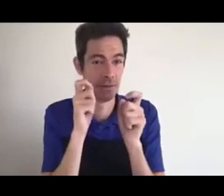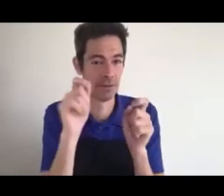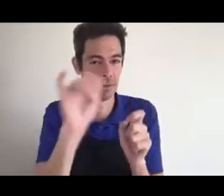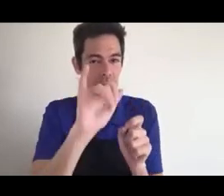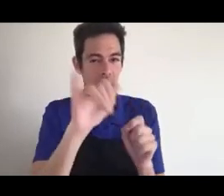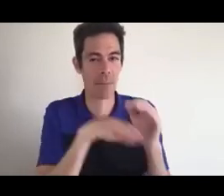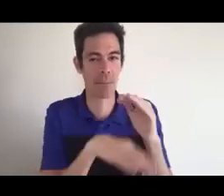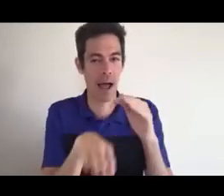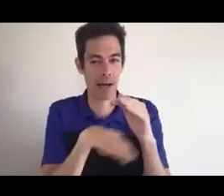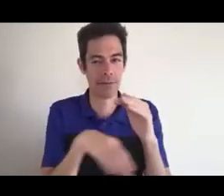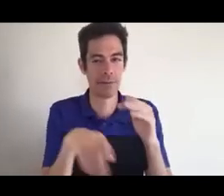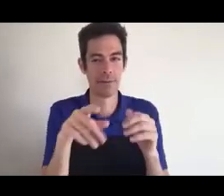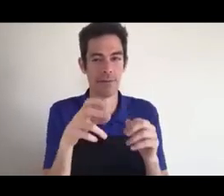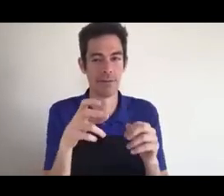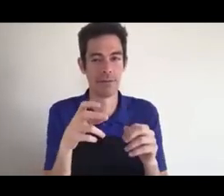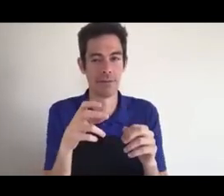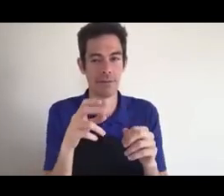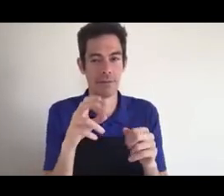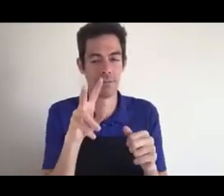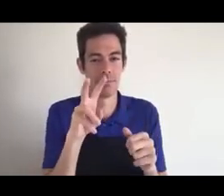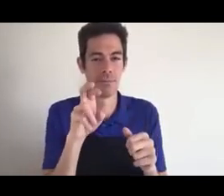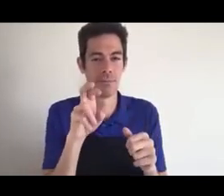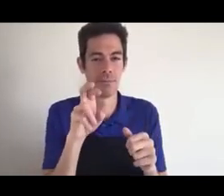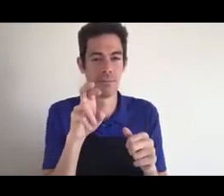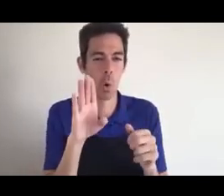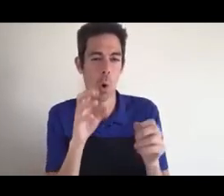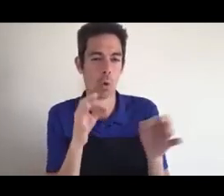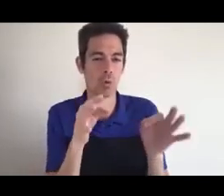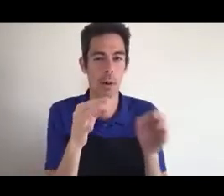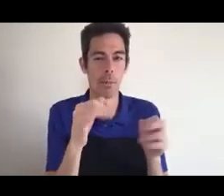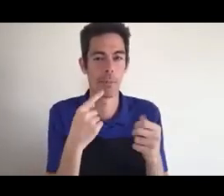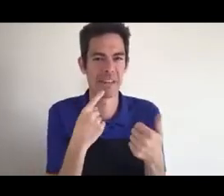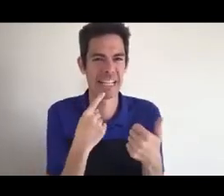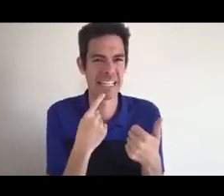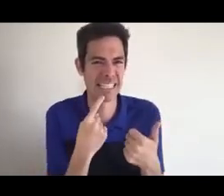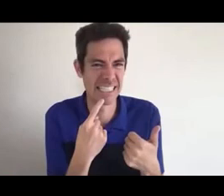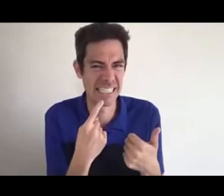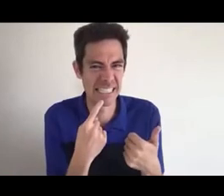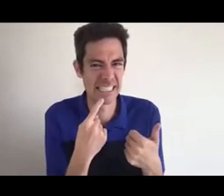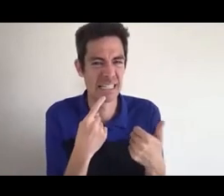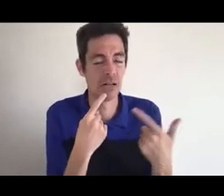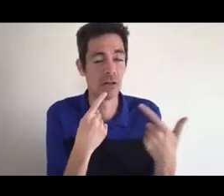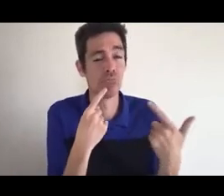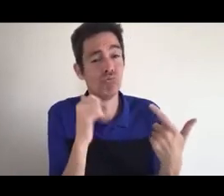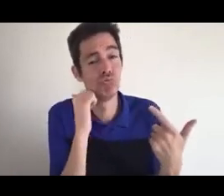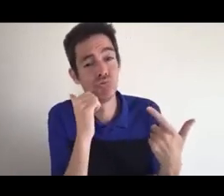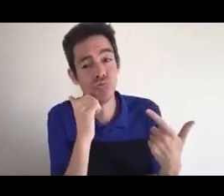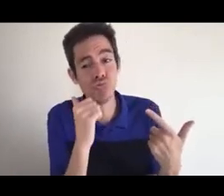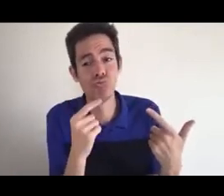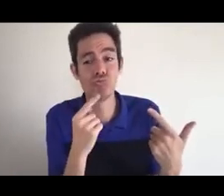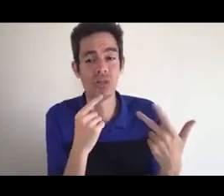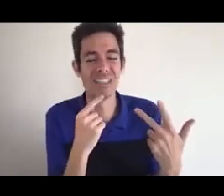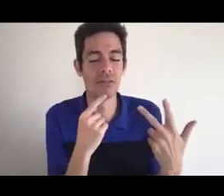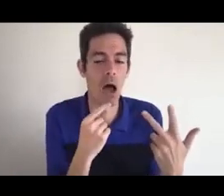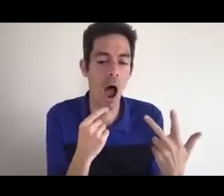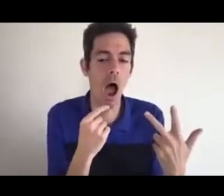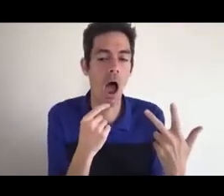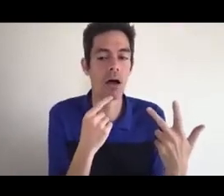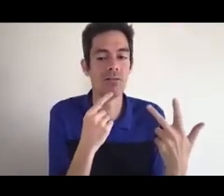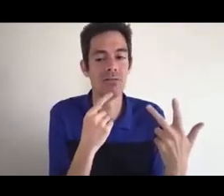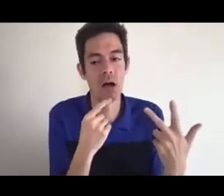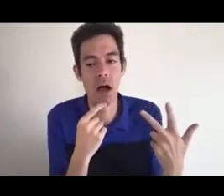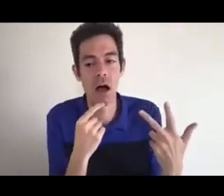So, and again, with the mouth movements, again, some of the basic verb descriptions that you would use